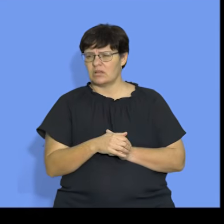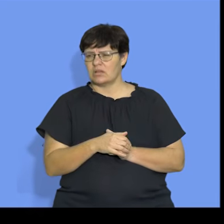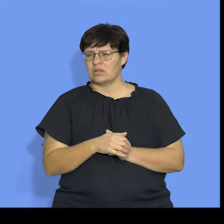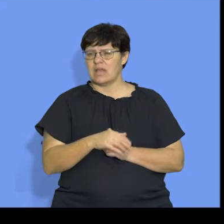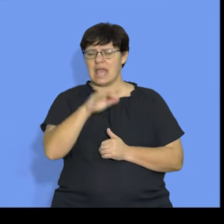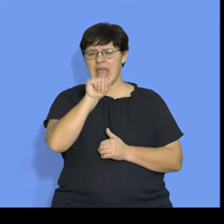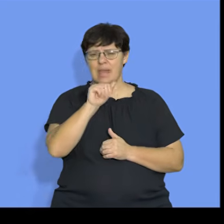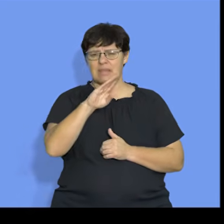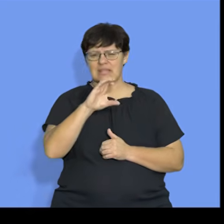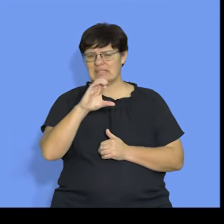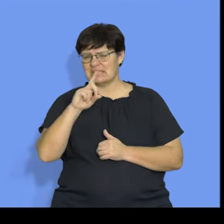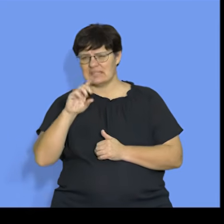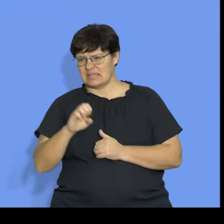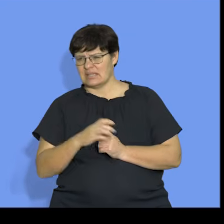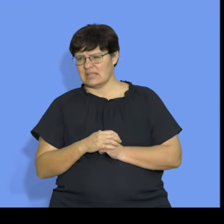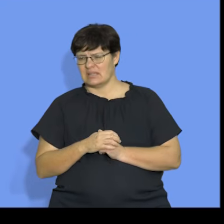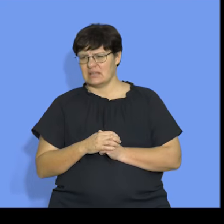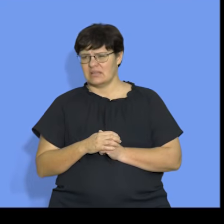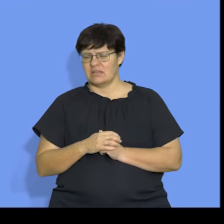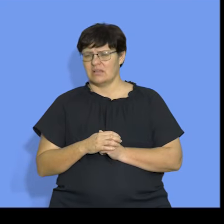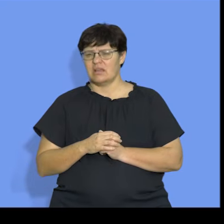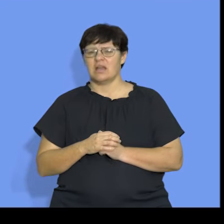C, D, or E did antibiotics kill